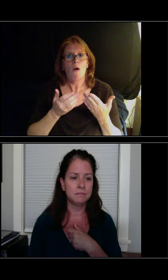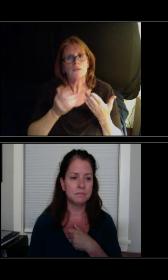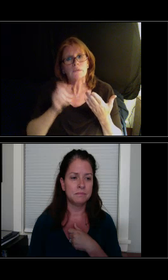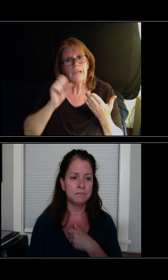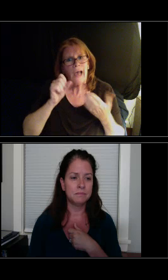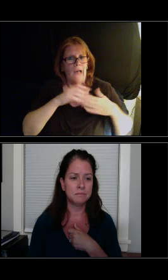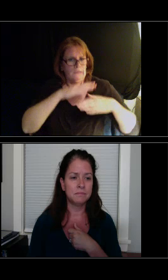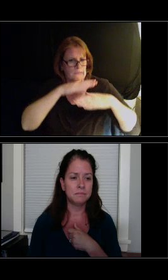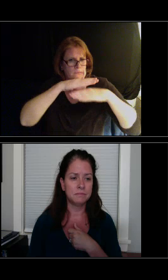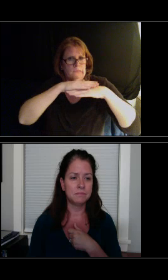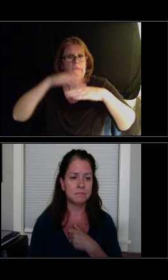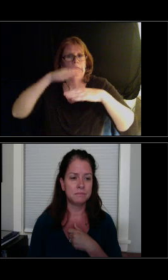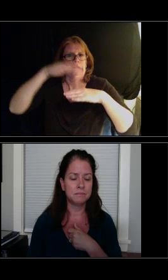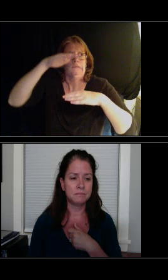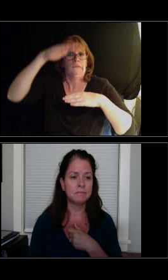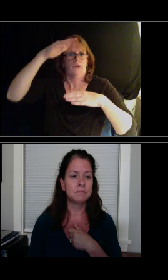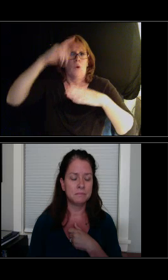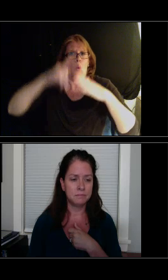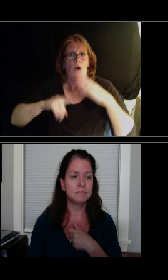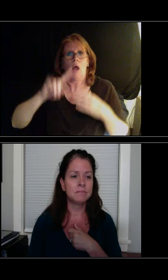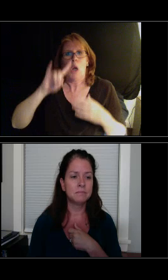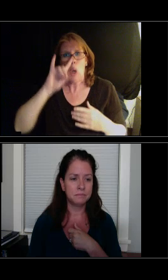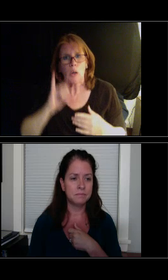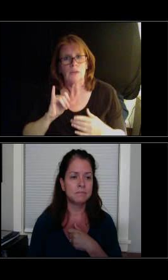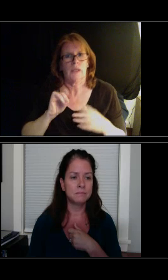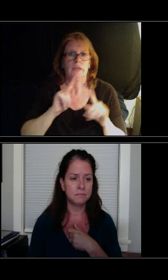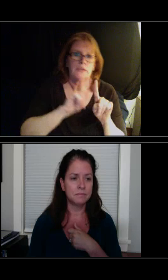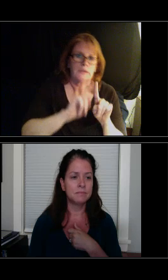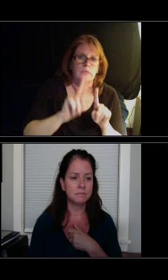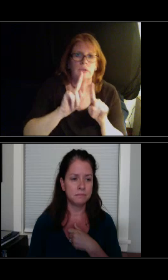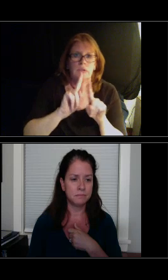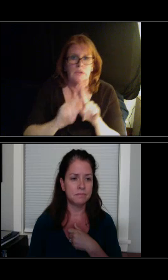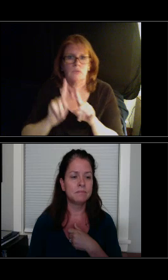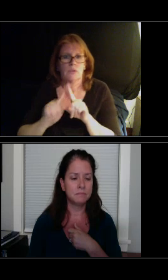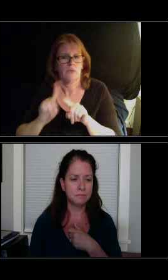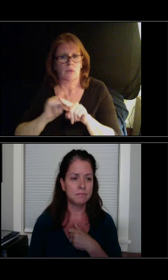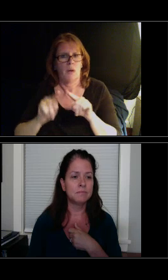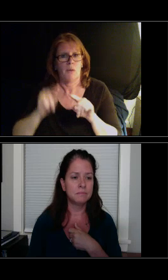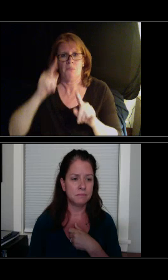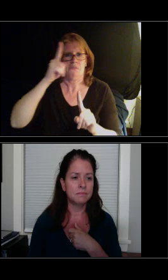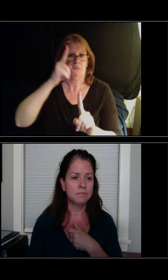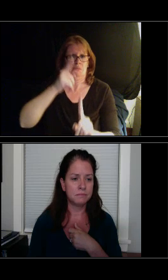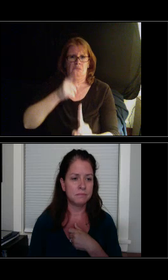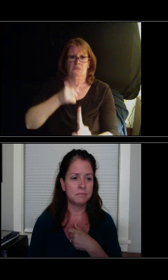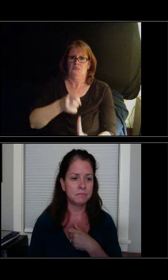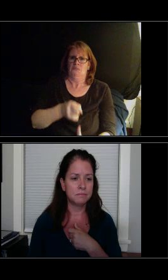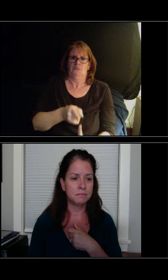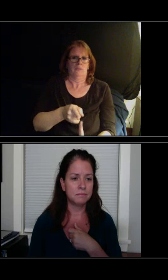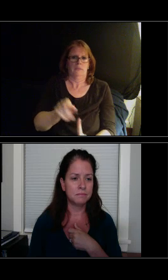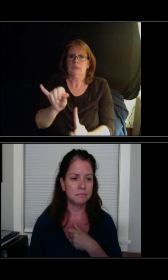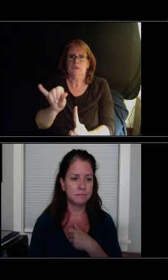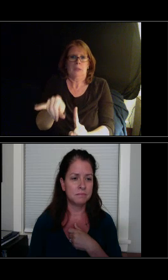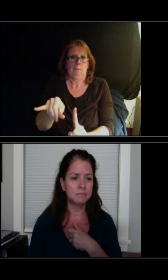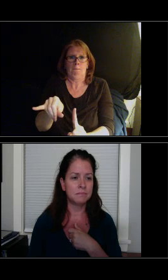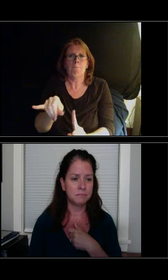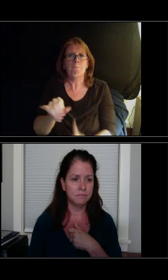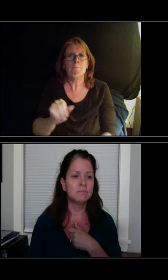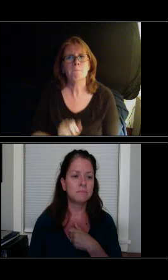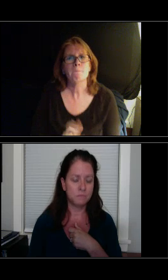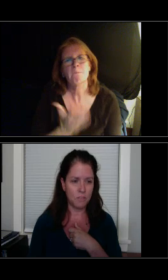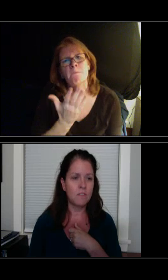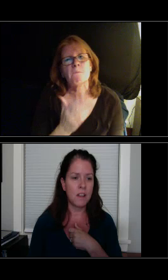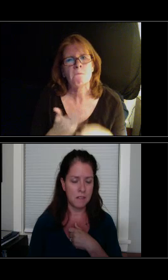we carry out those responsibilities, even though that, yes, we do have different things that look differently depending on the situation